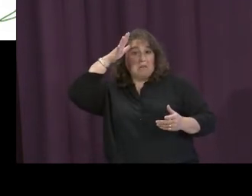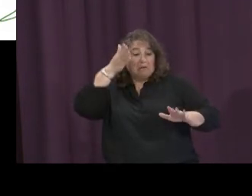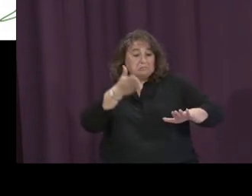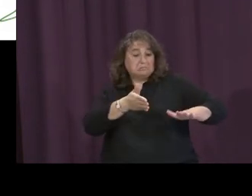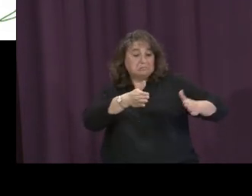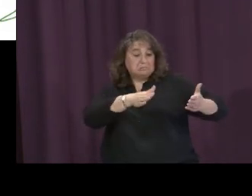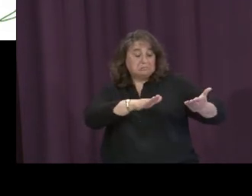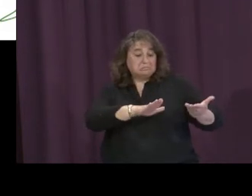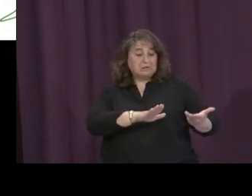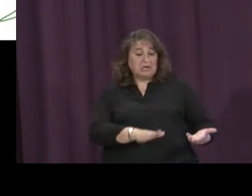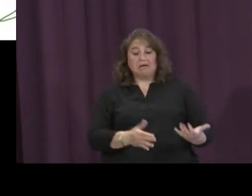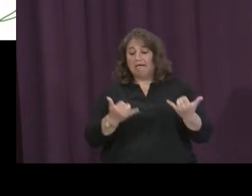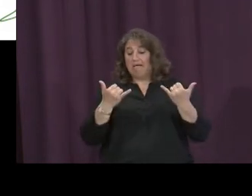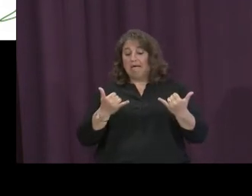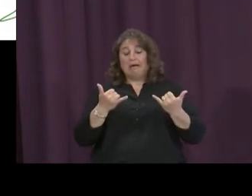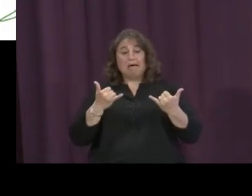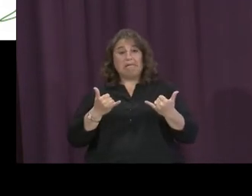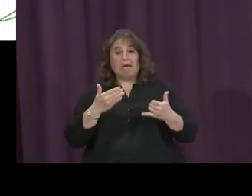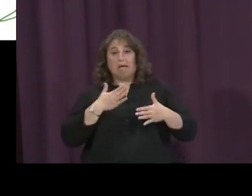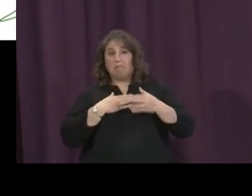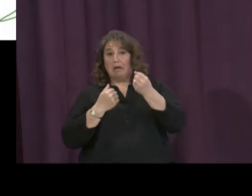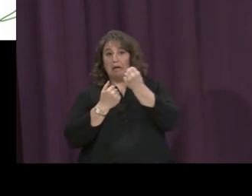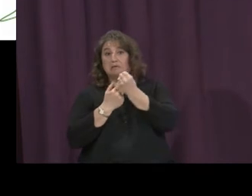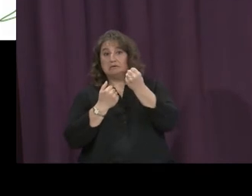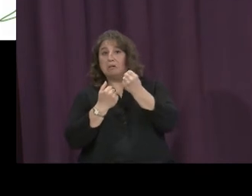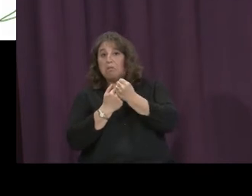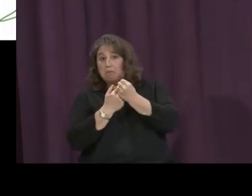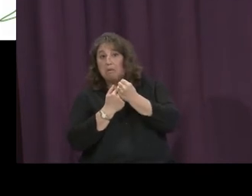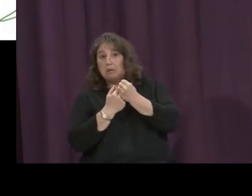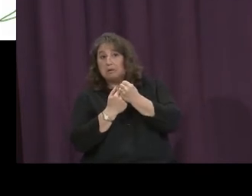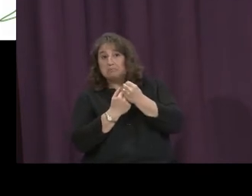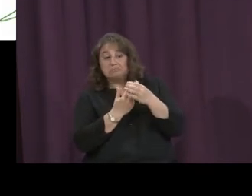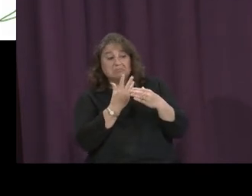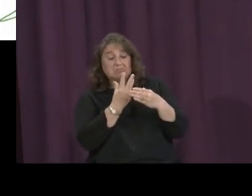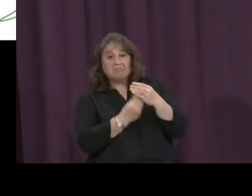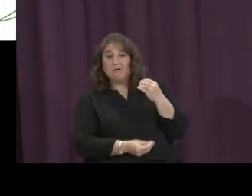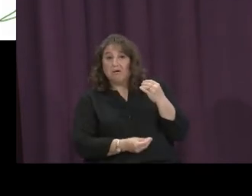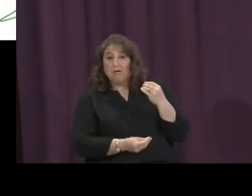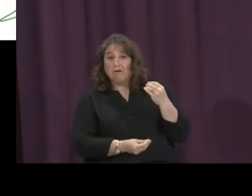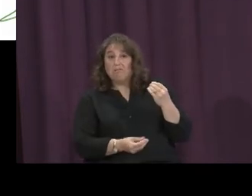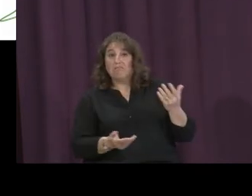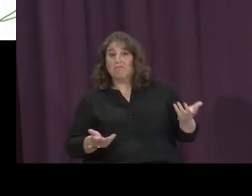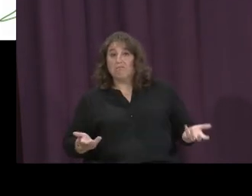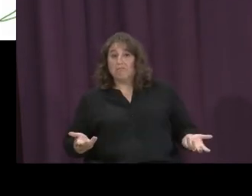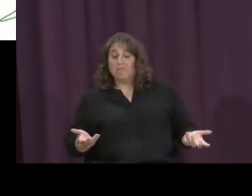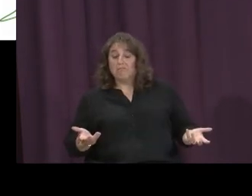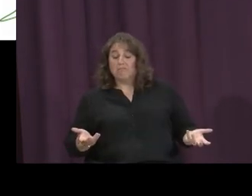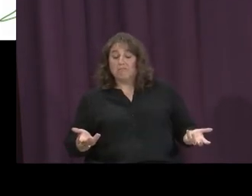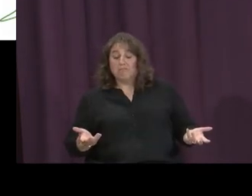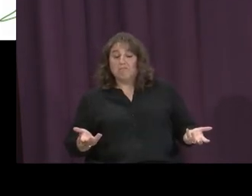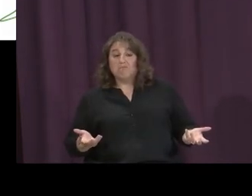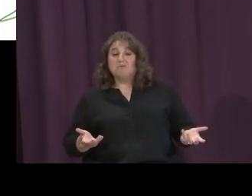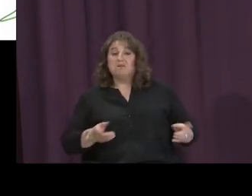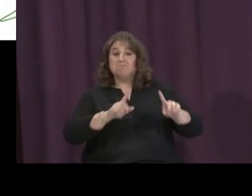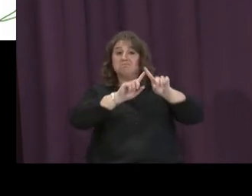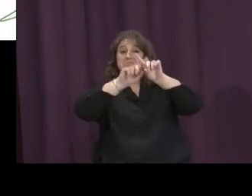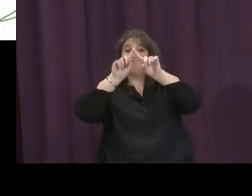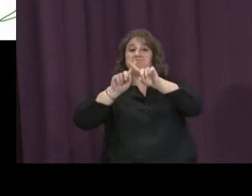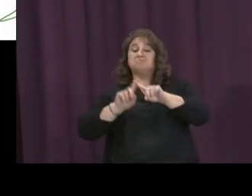and we don't have that in our lives. So mm-hmm. I think that's a big difference that we all